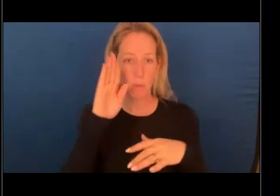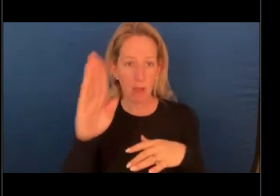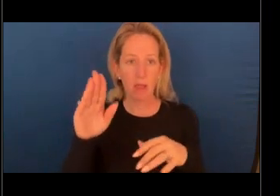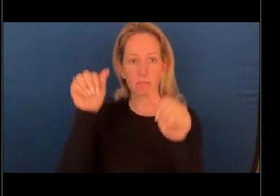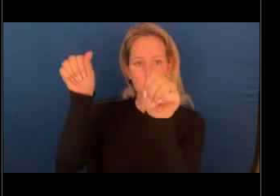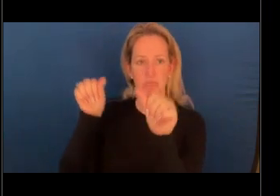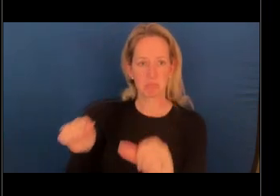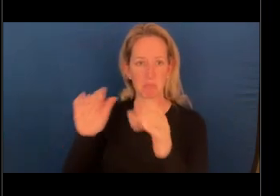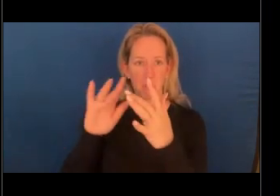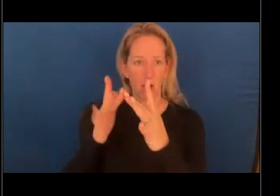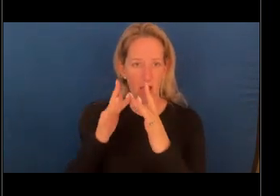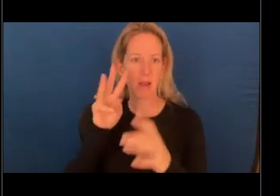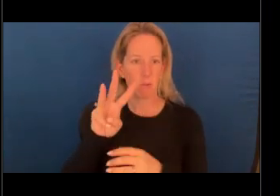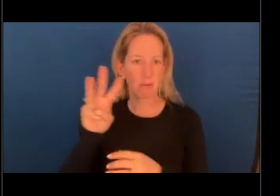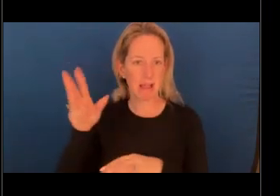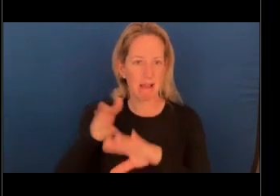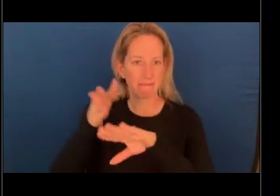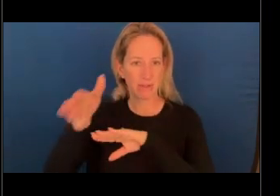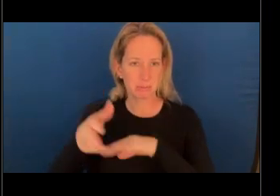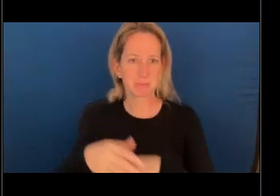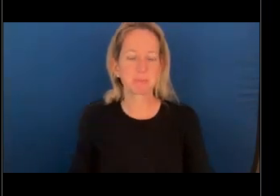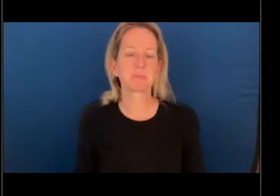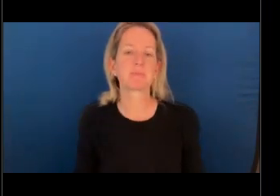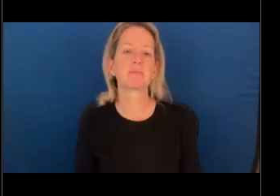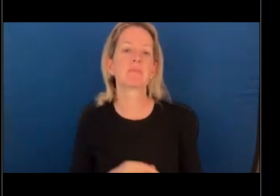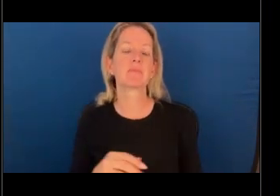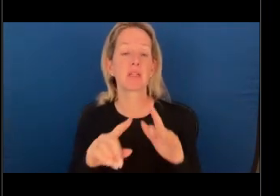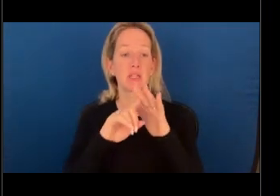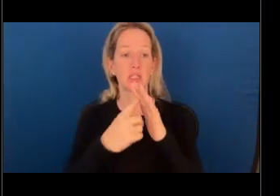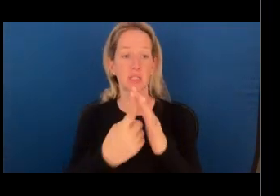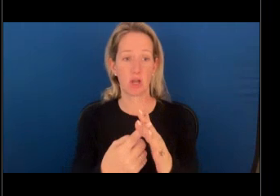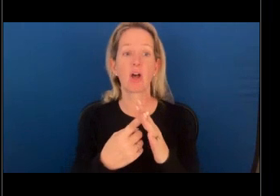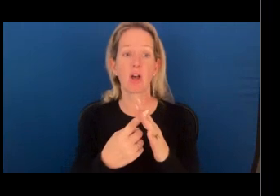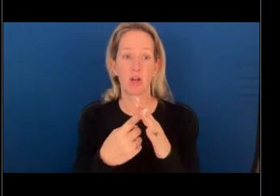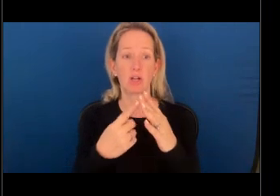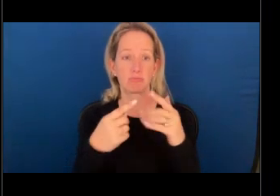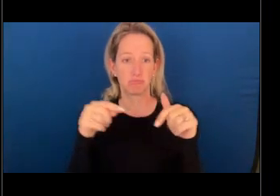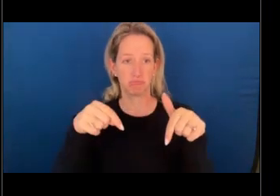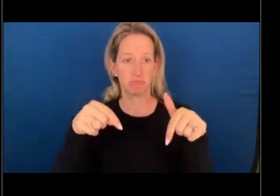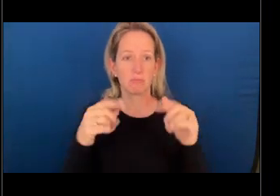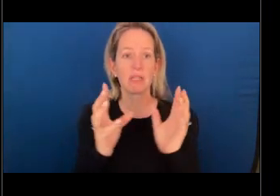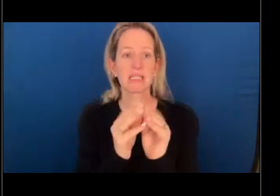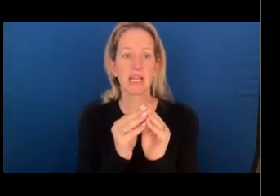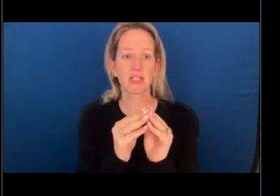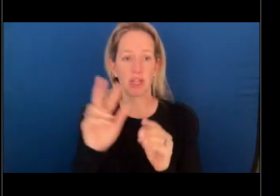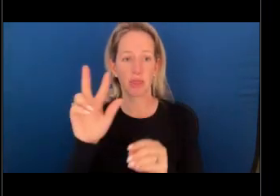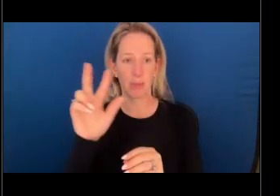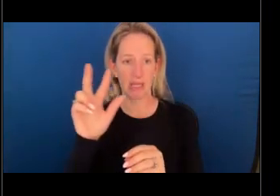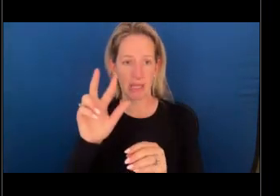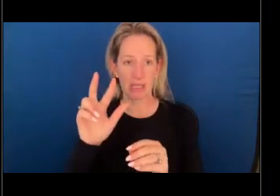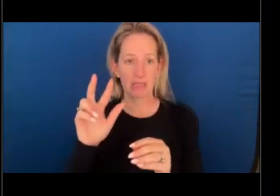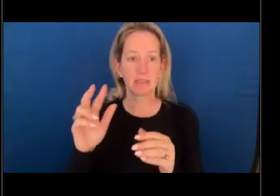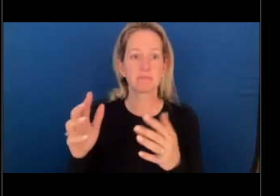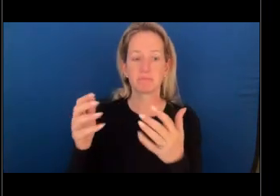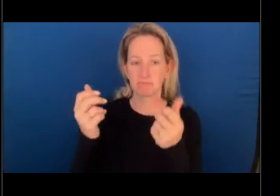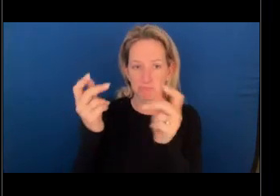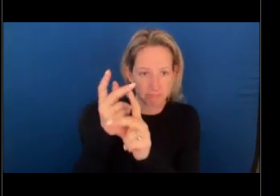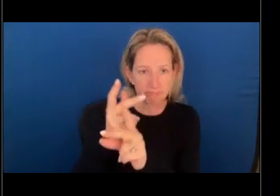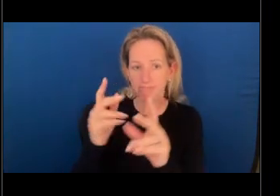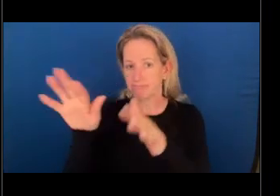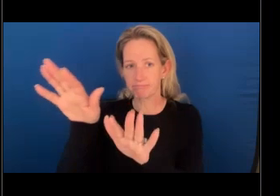our website afterwards. We're going to be starting with session 3 for tackling derelict fishing gear and move on to